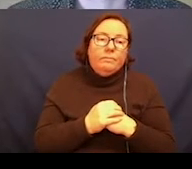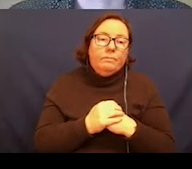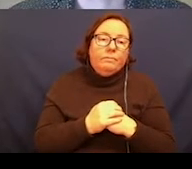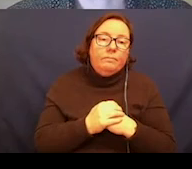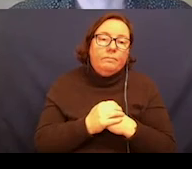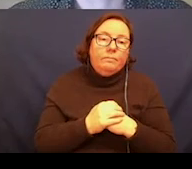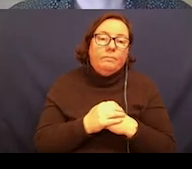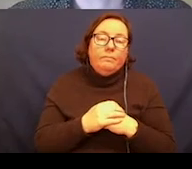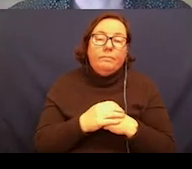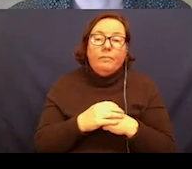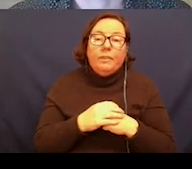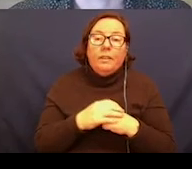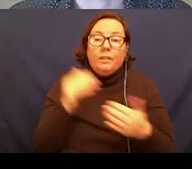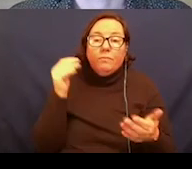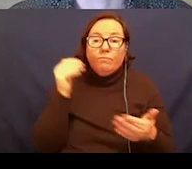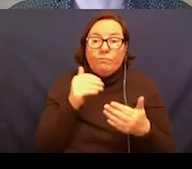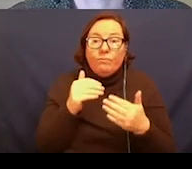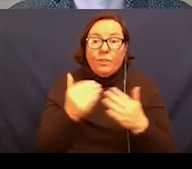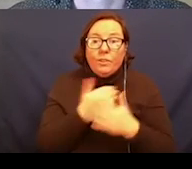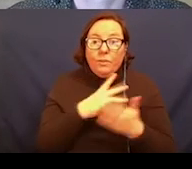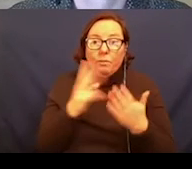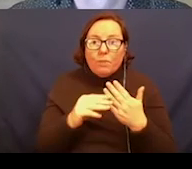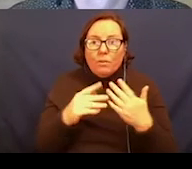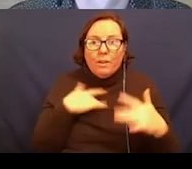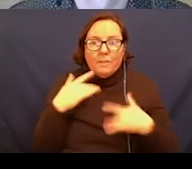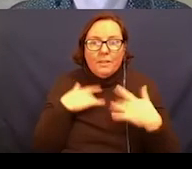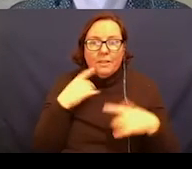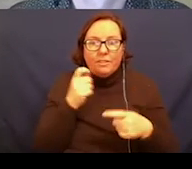While change can be exciting, it can also be stressful.